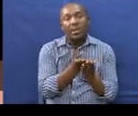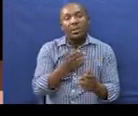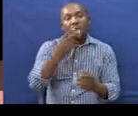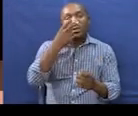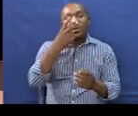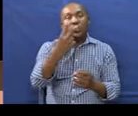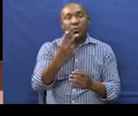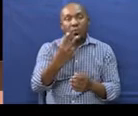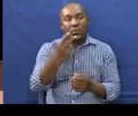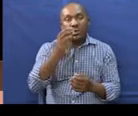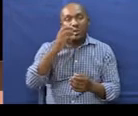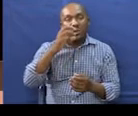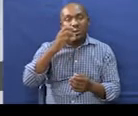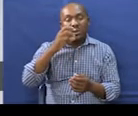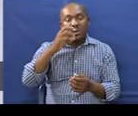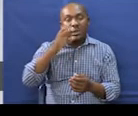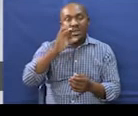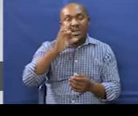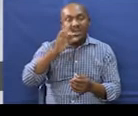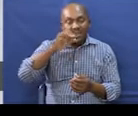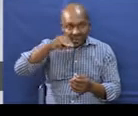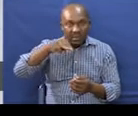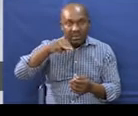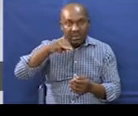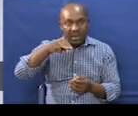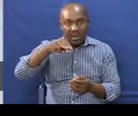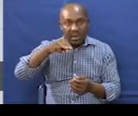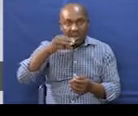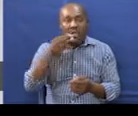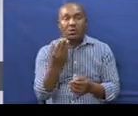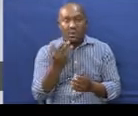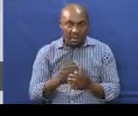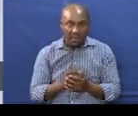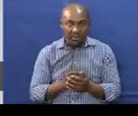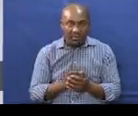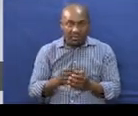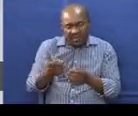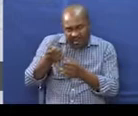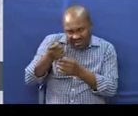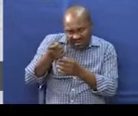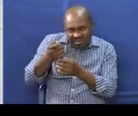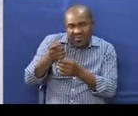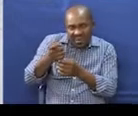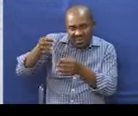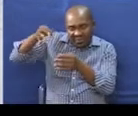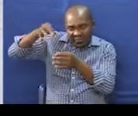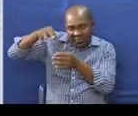in order to avoid the wastage of chemicals and the wastage of food sample. So you